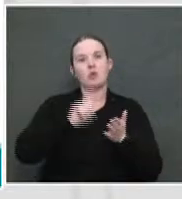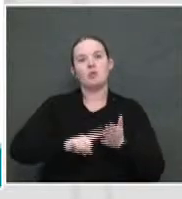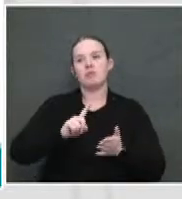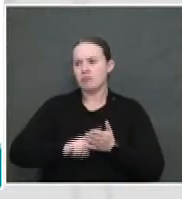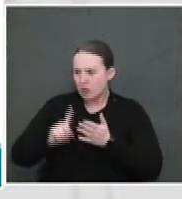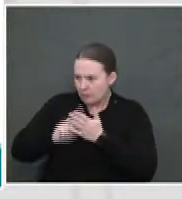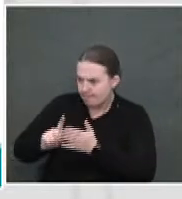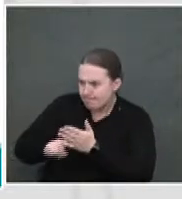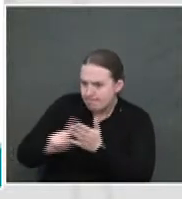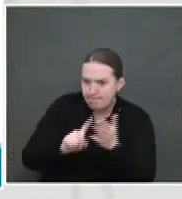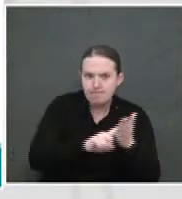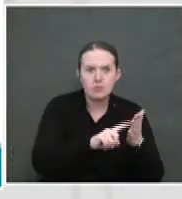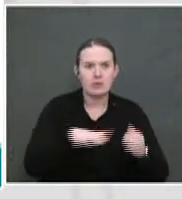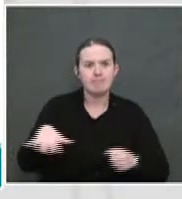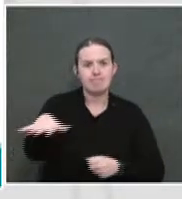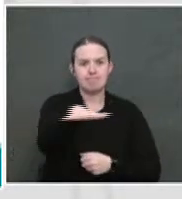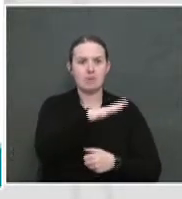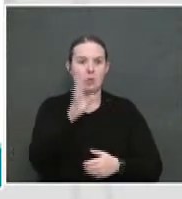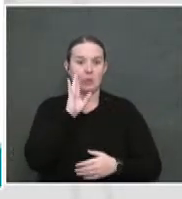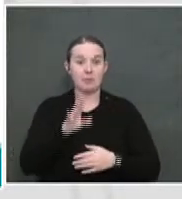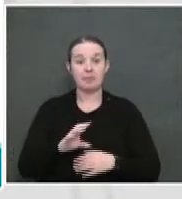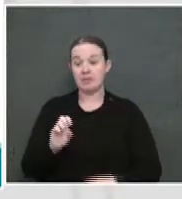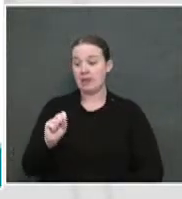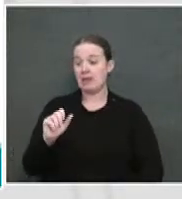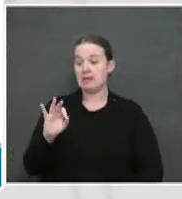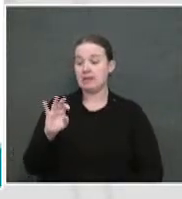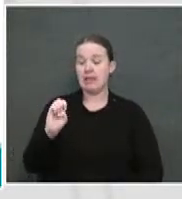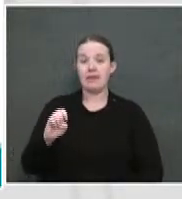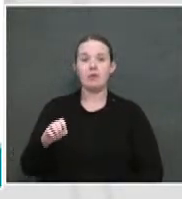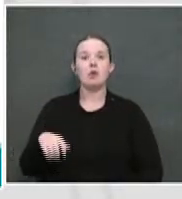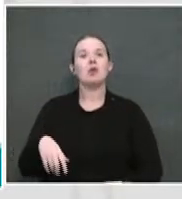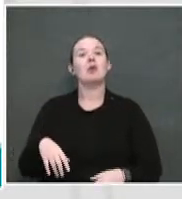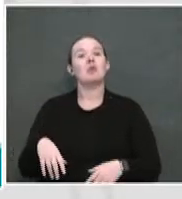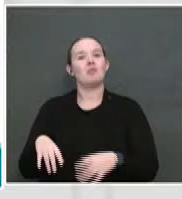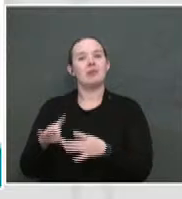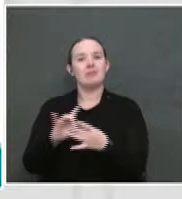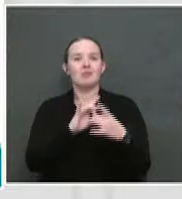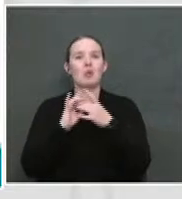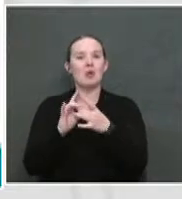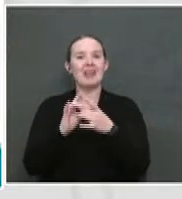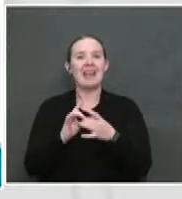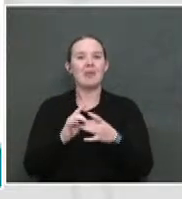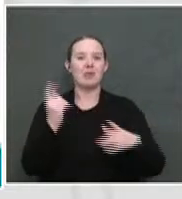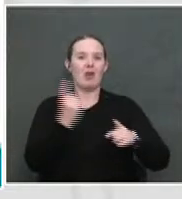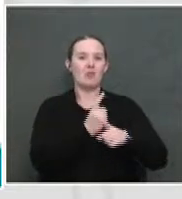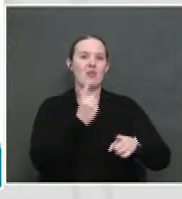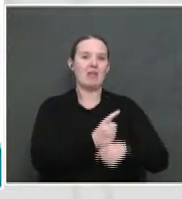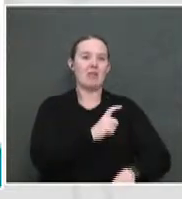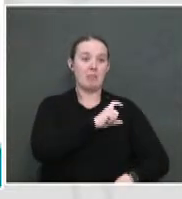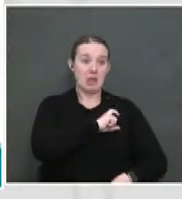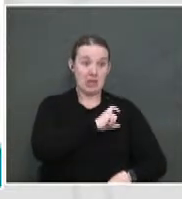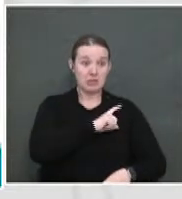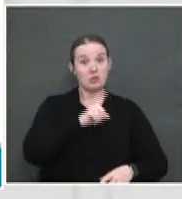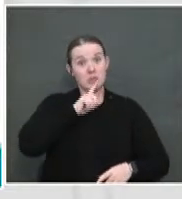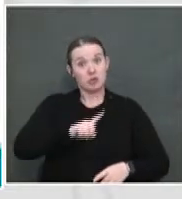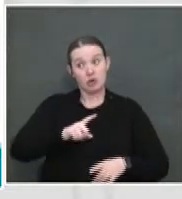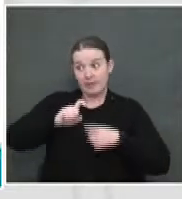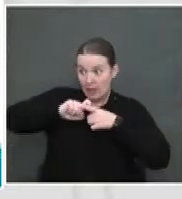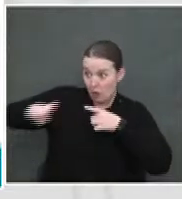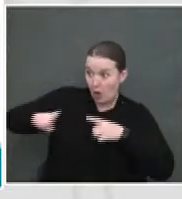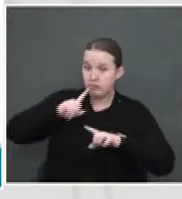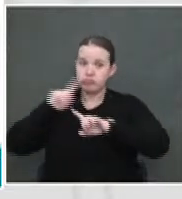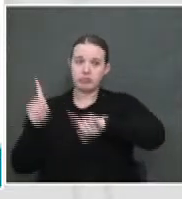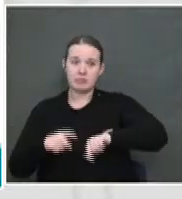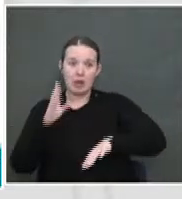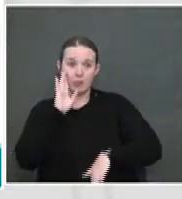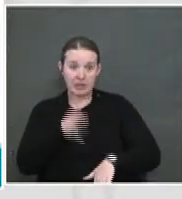assignment or check-in for SAFE in the area. SAFE would also coordinate with patrol officers to ensure calls made to dispatch are handled in the same manner.